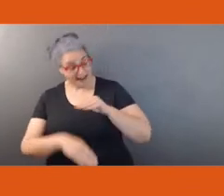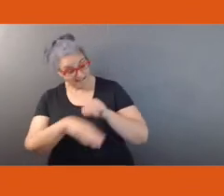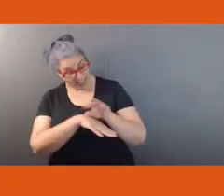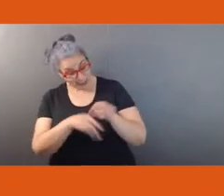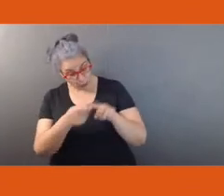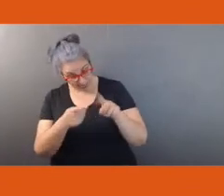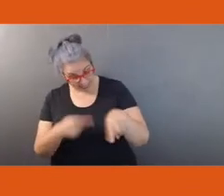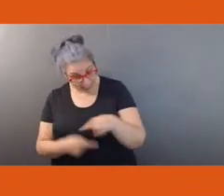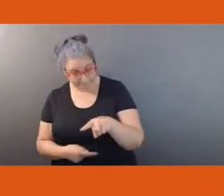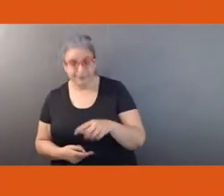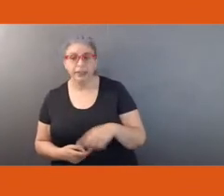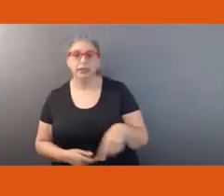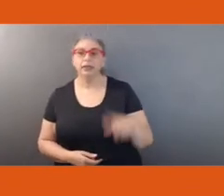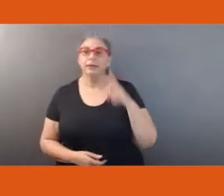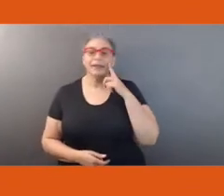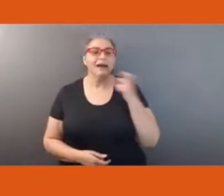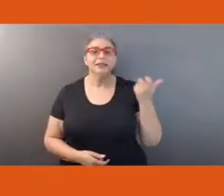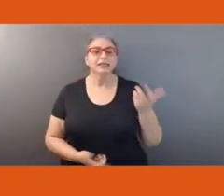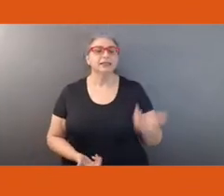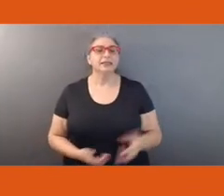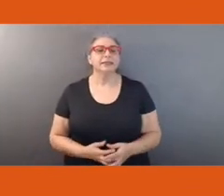my advice to them, because